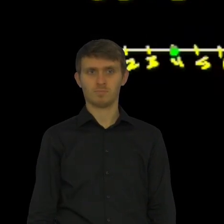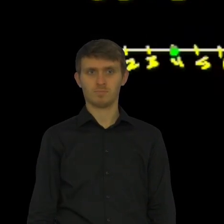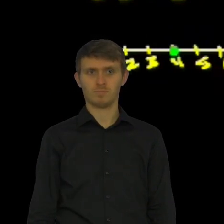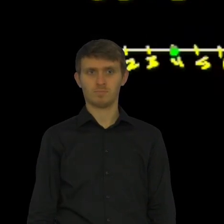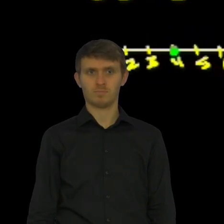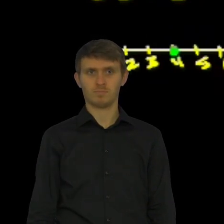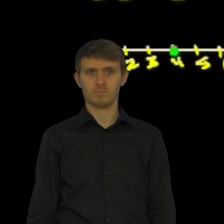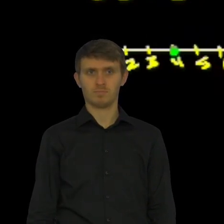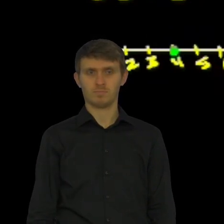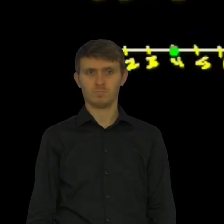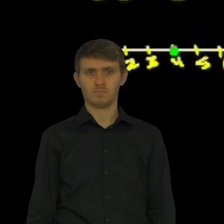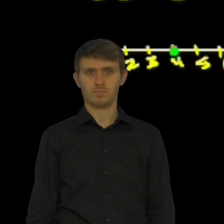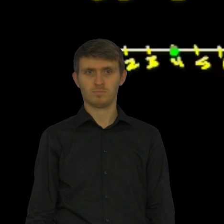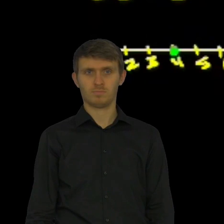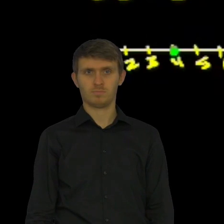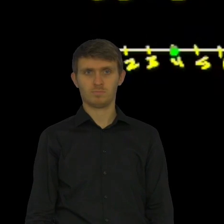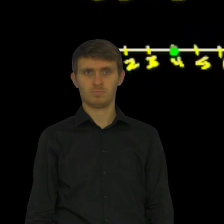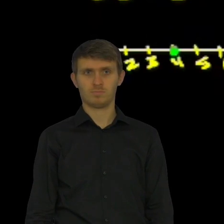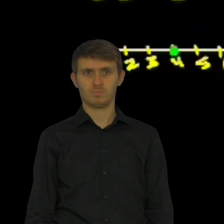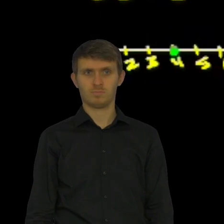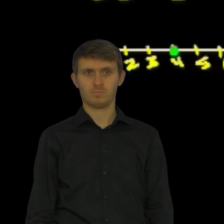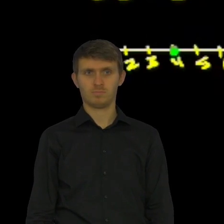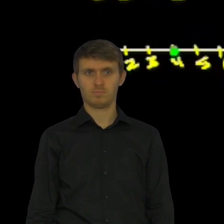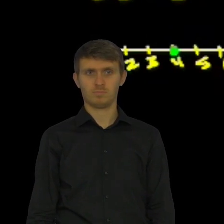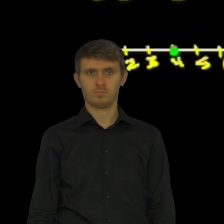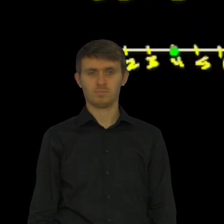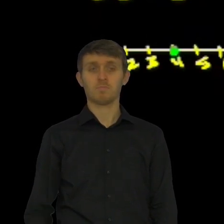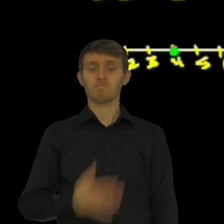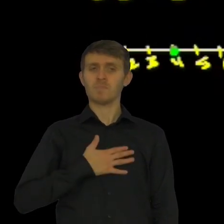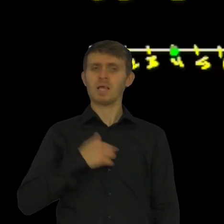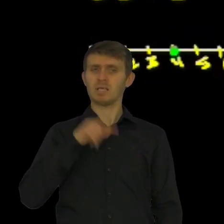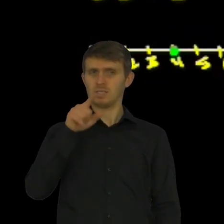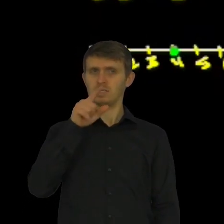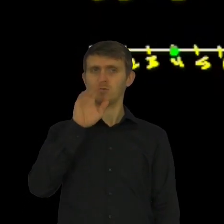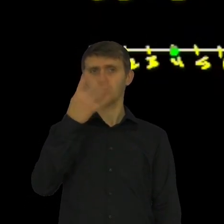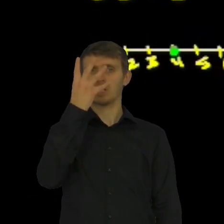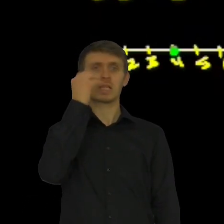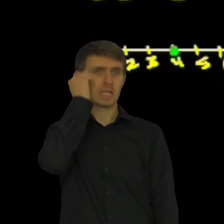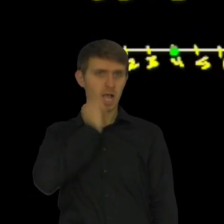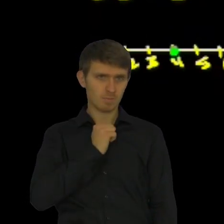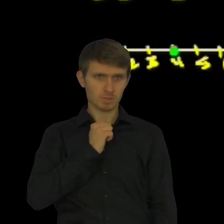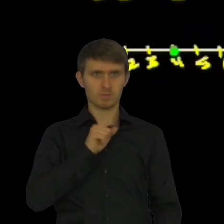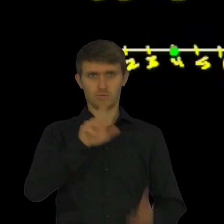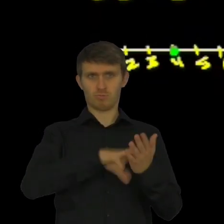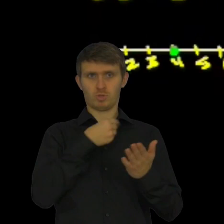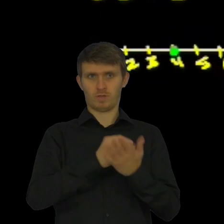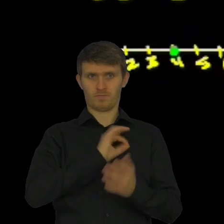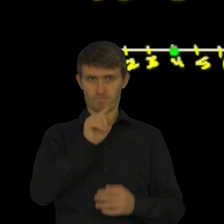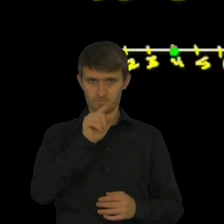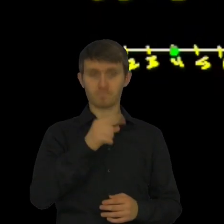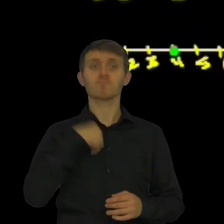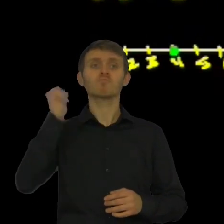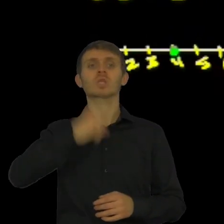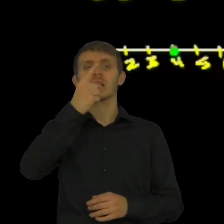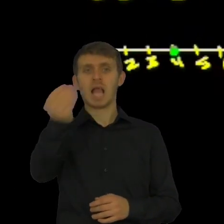I have a new pen sometimes it doesn't draw right let's say I had four apples right this is the example we're dealing with and I were to eat one of